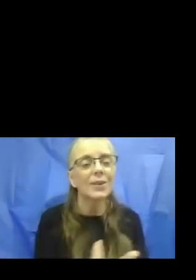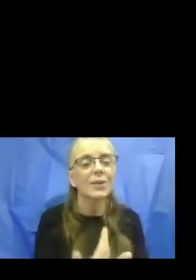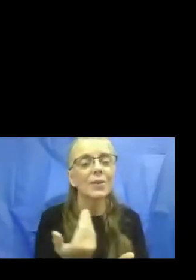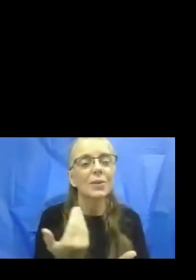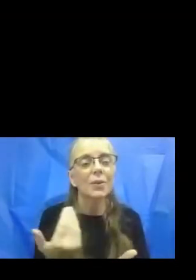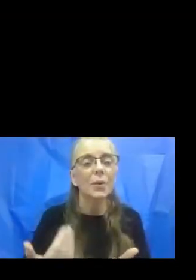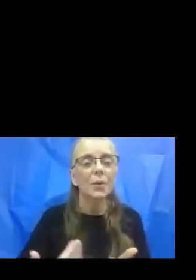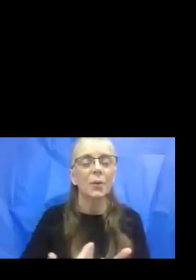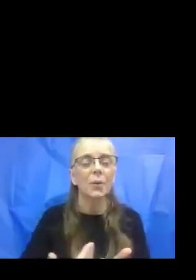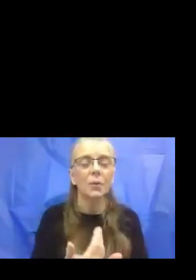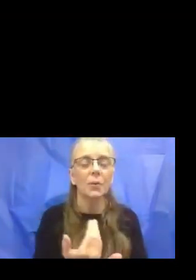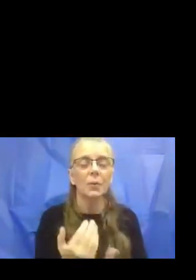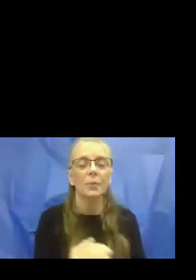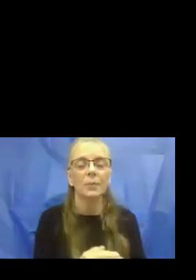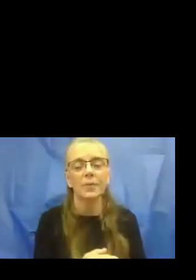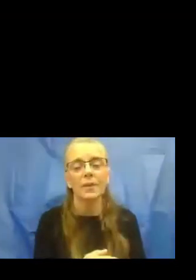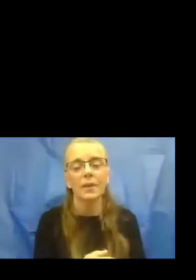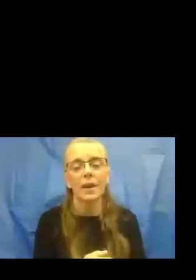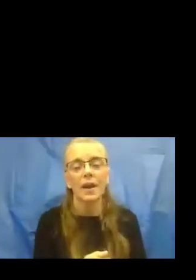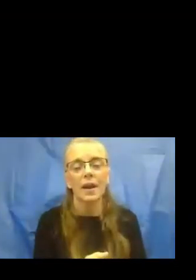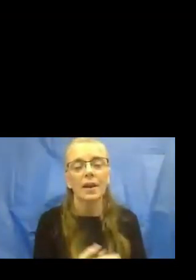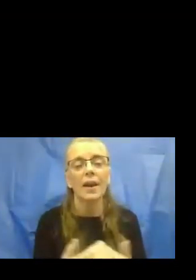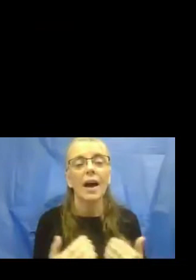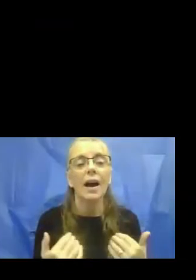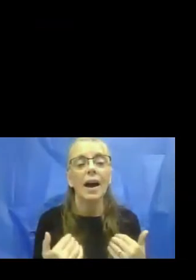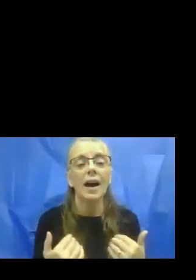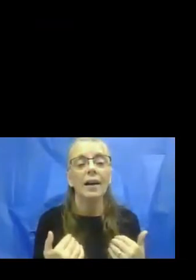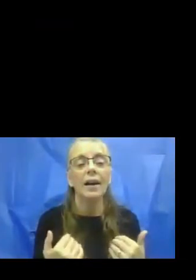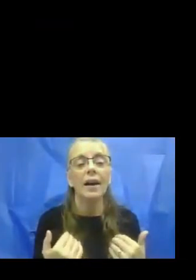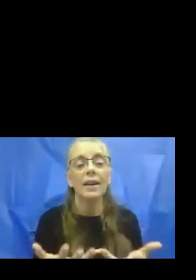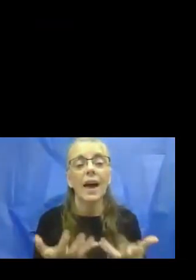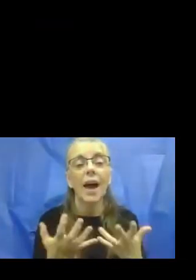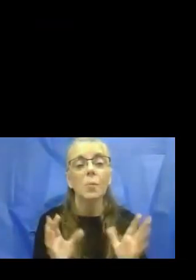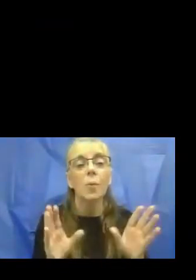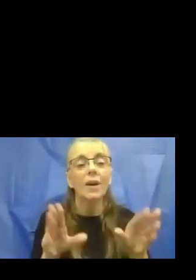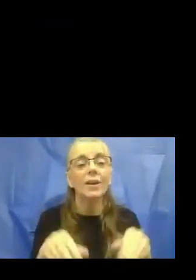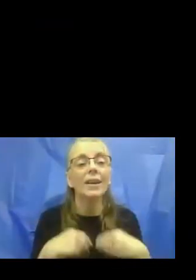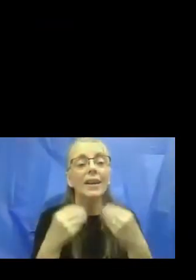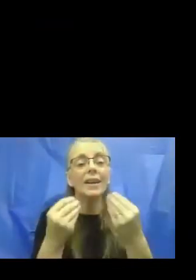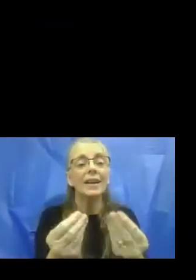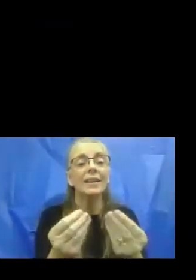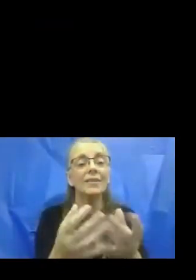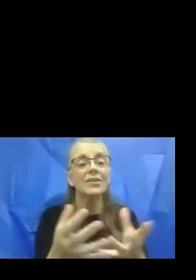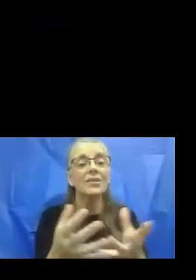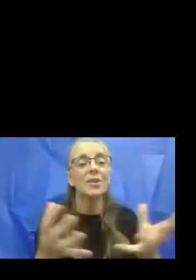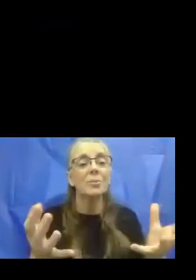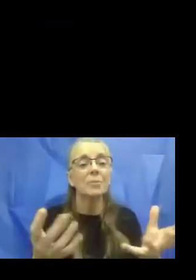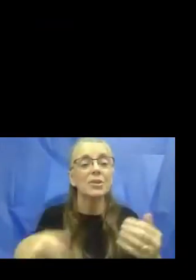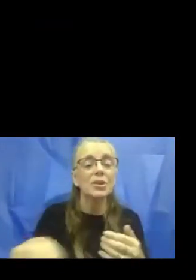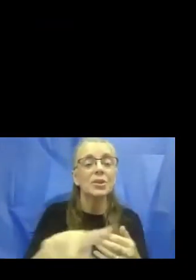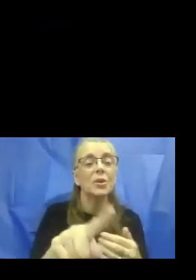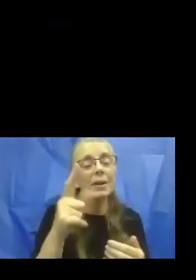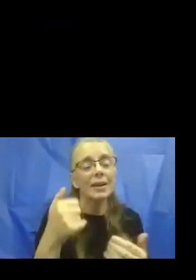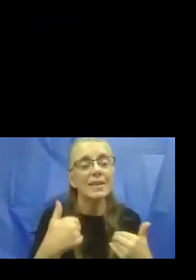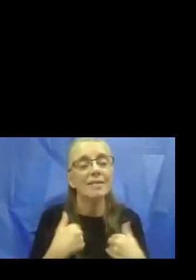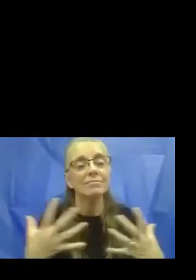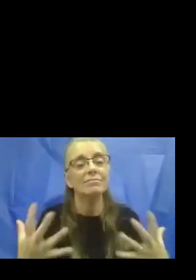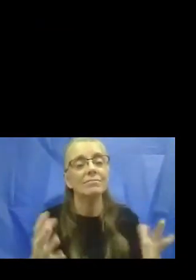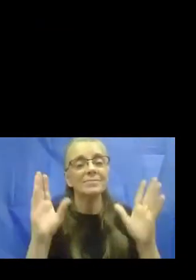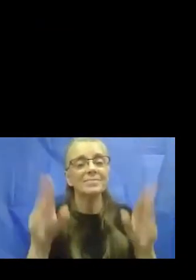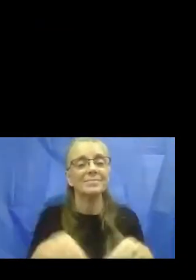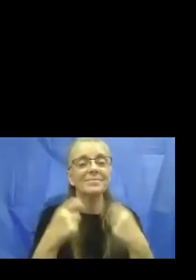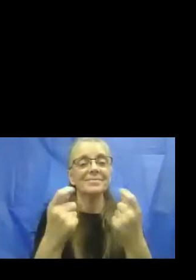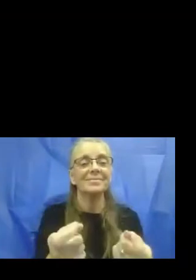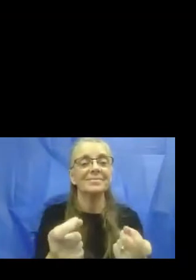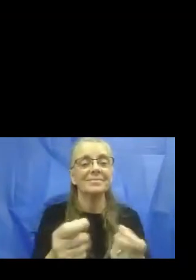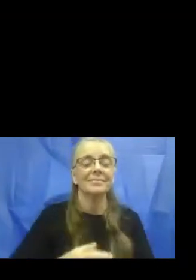and I want to give so much to you, cause I've got so much to give. I've got